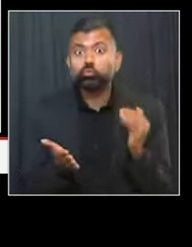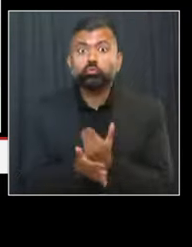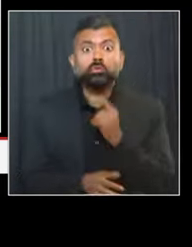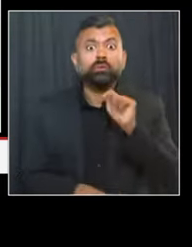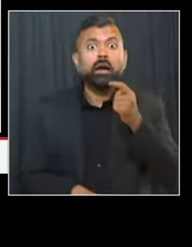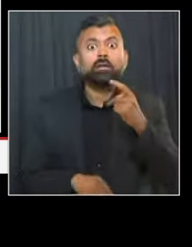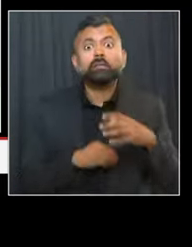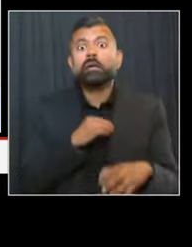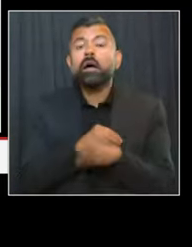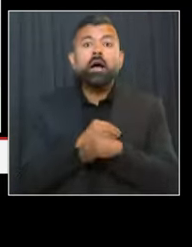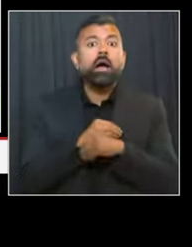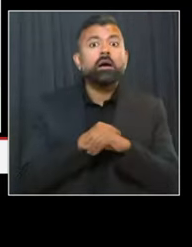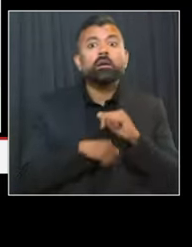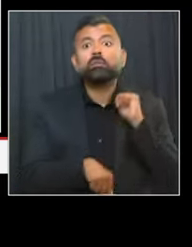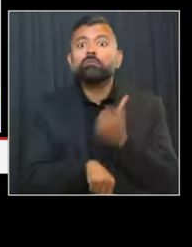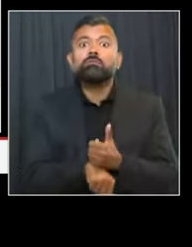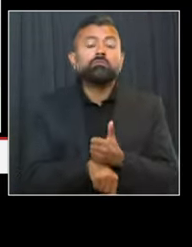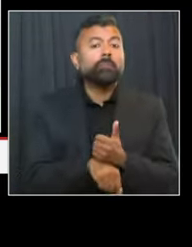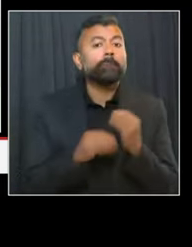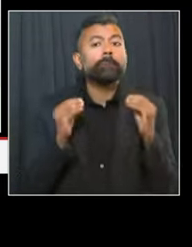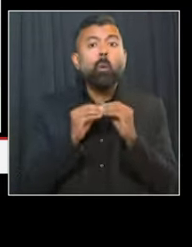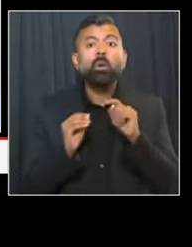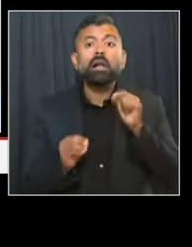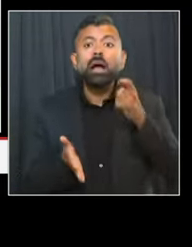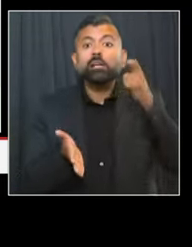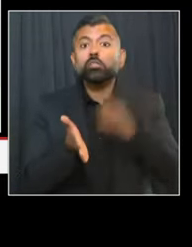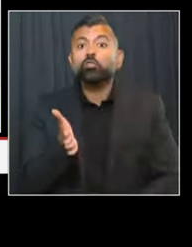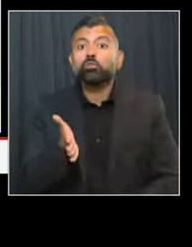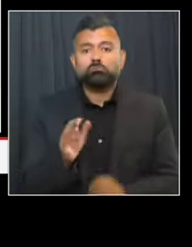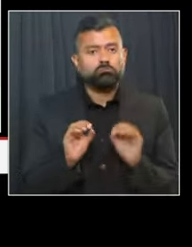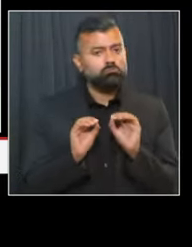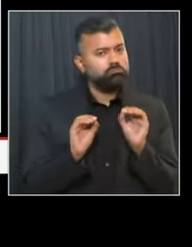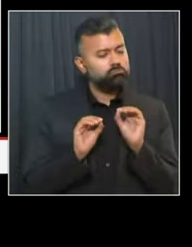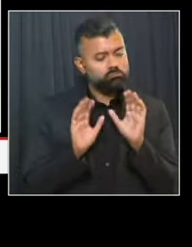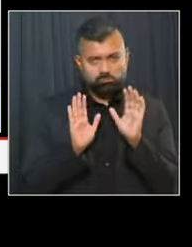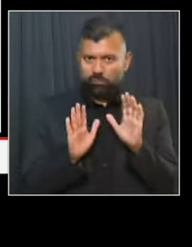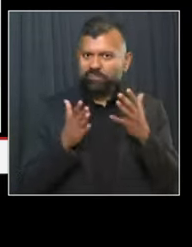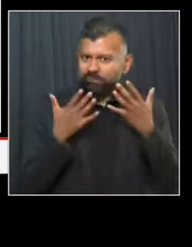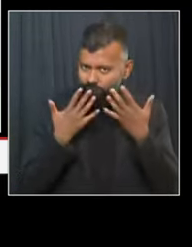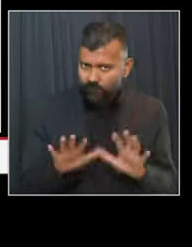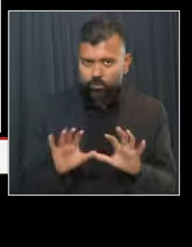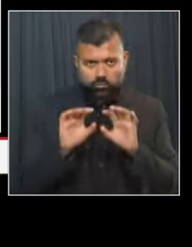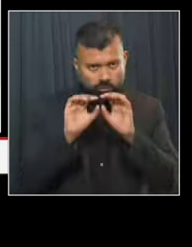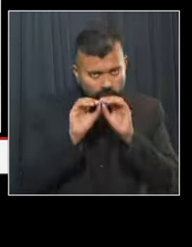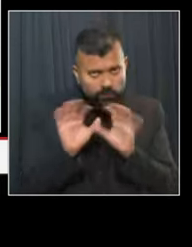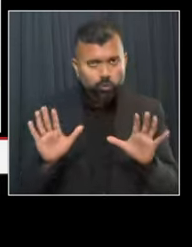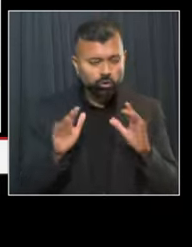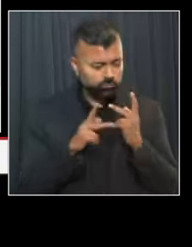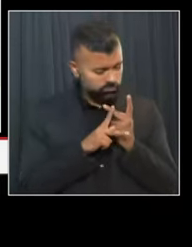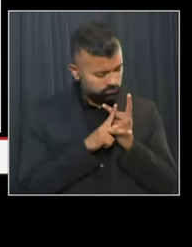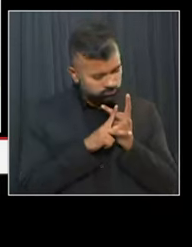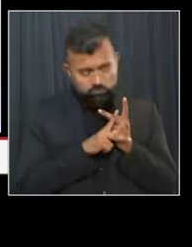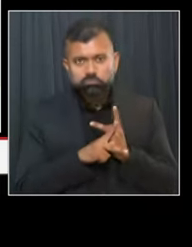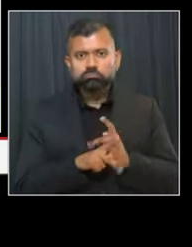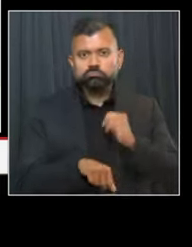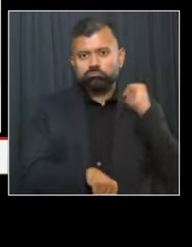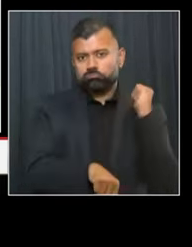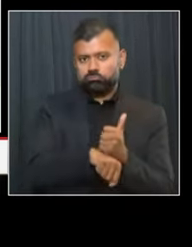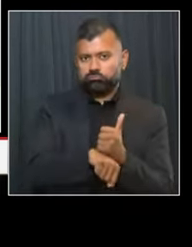our existing resources to ensure that they aligned with the growth agenda. And I will now turn it back to the mayor to talk us through